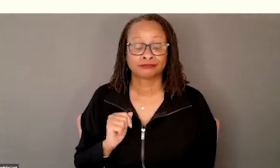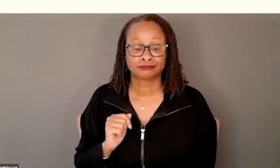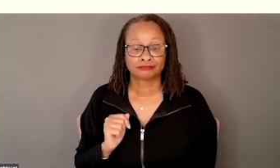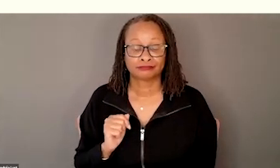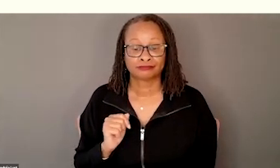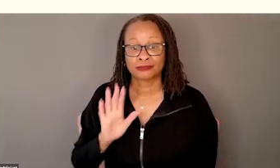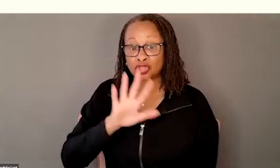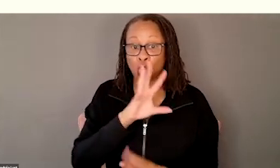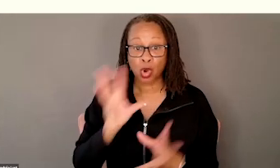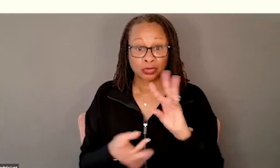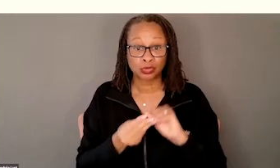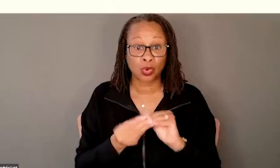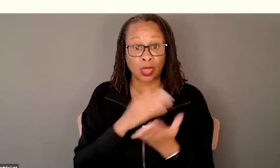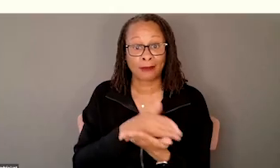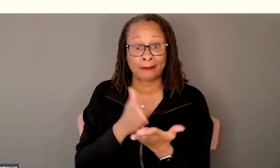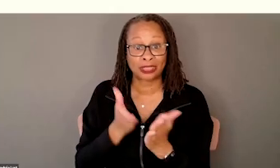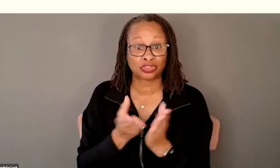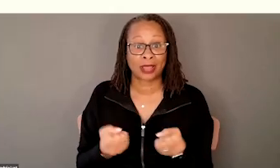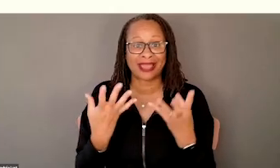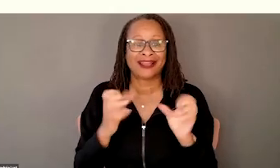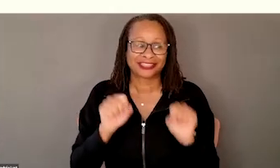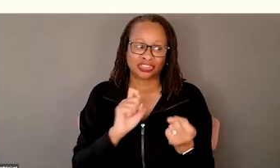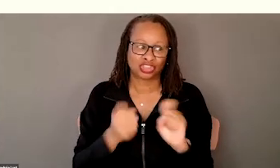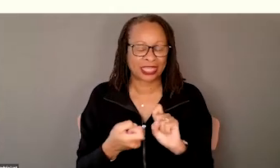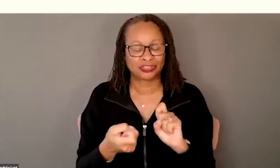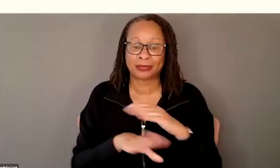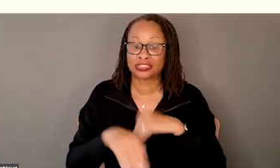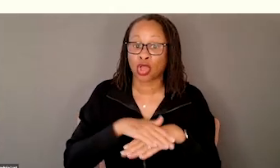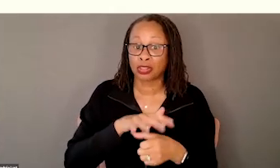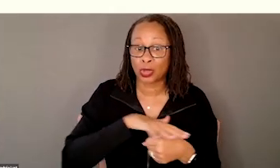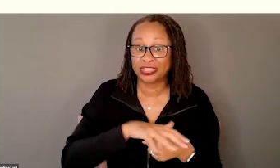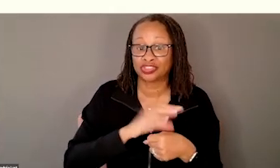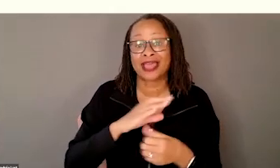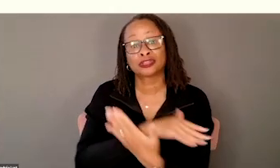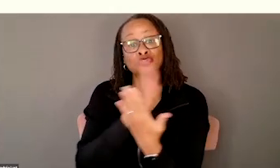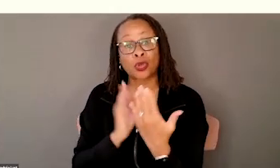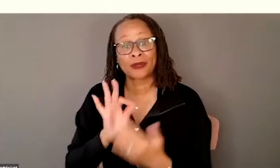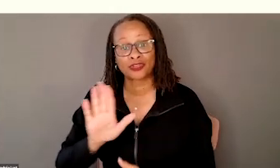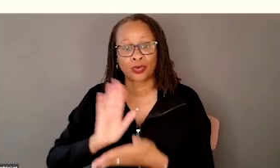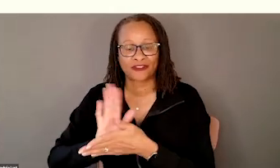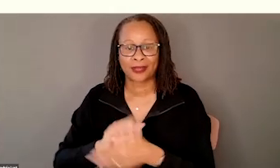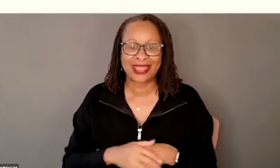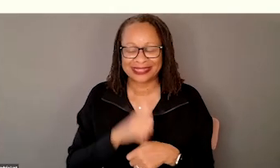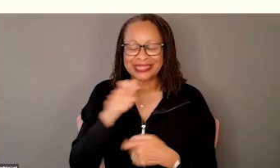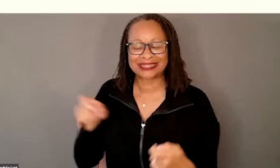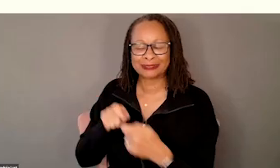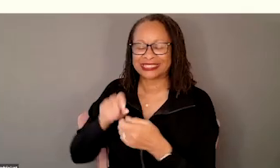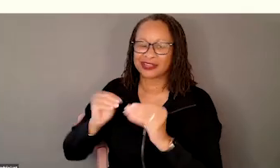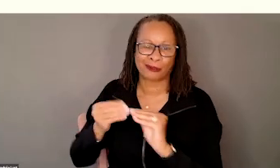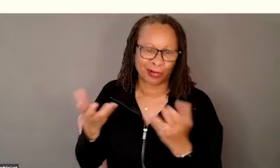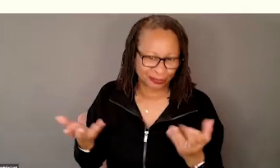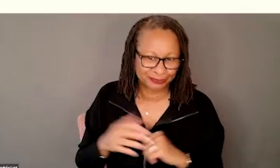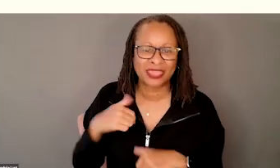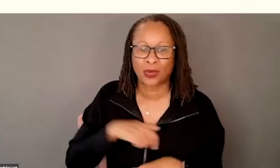your total budget amount can differ by location or the scope of your film. There's not really a cut and dry specific number that